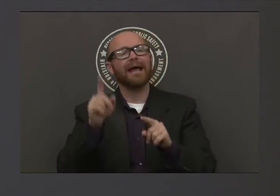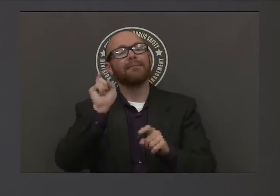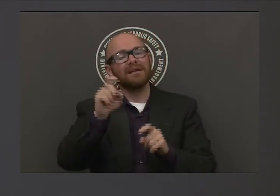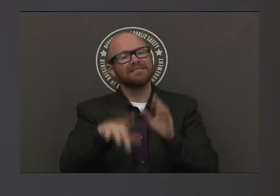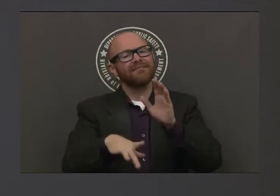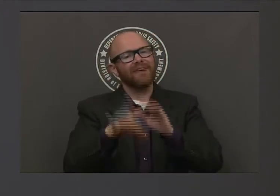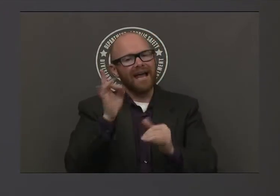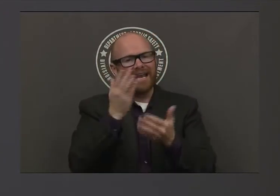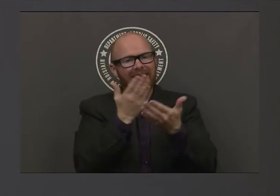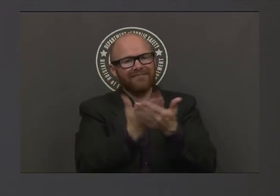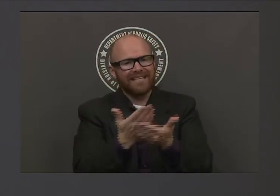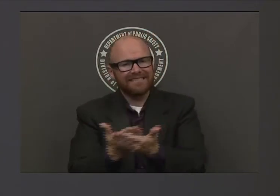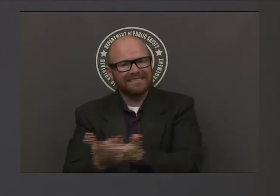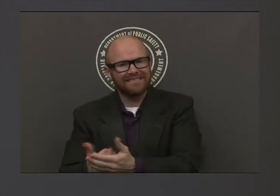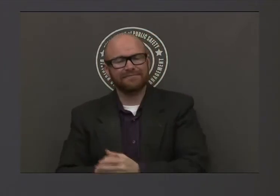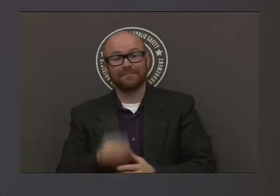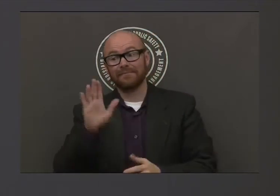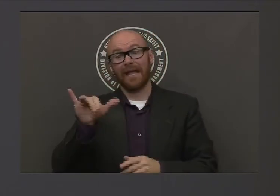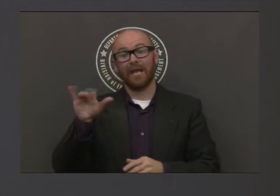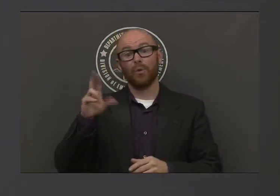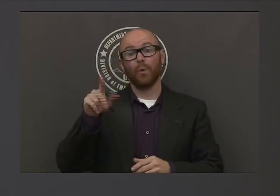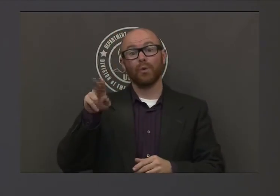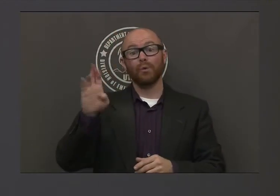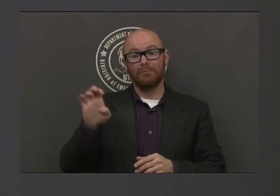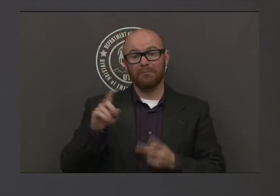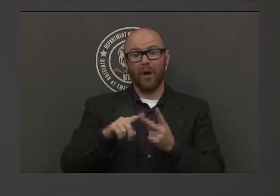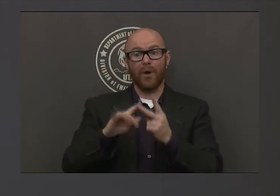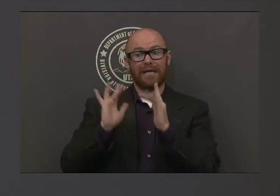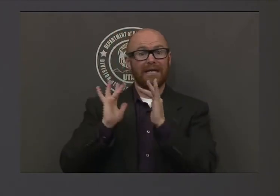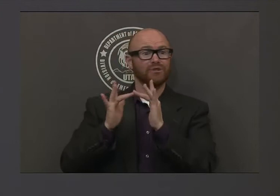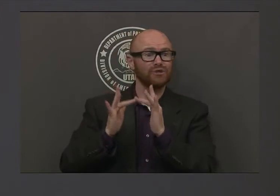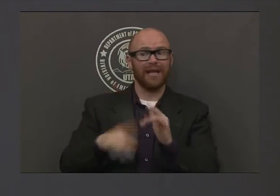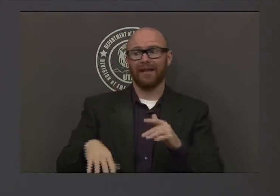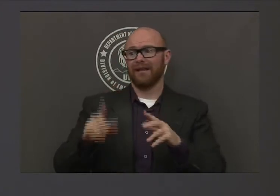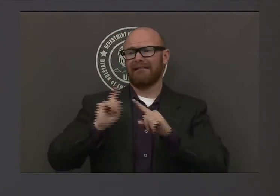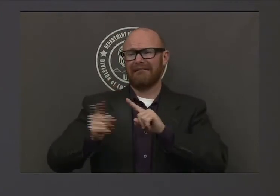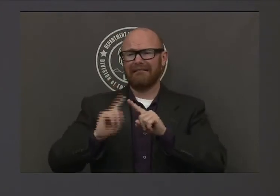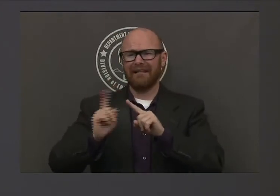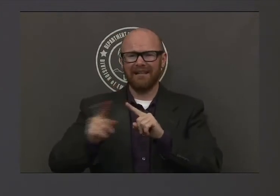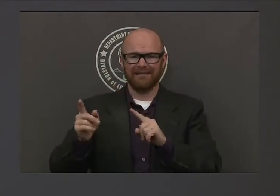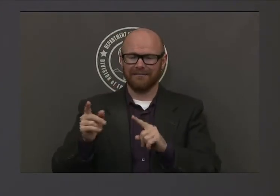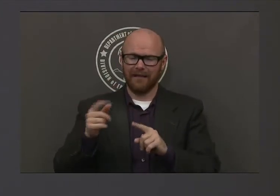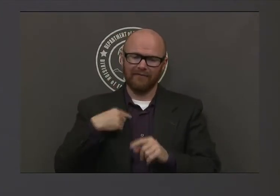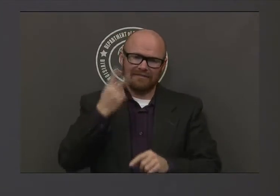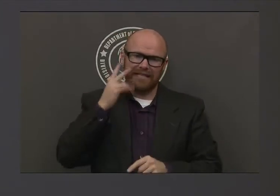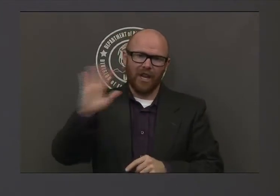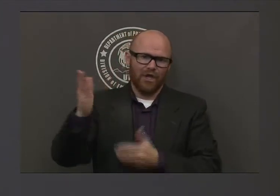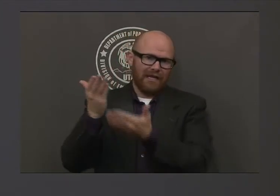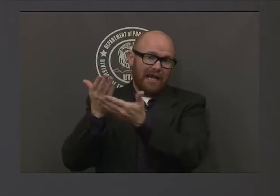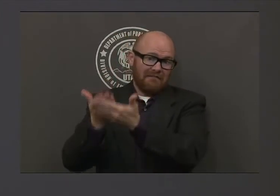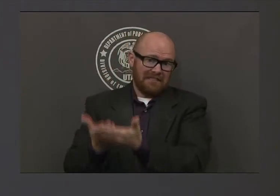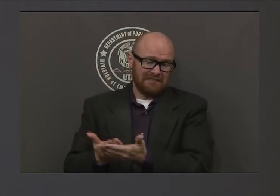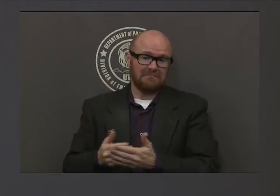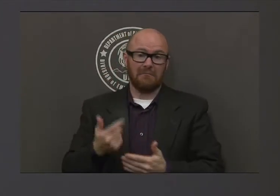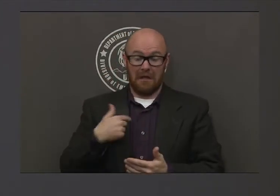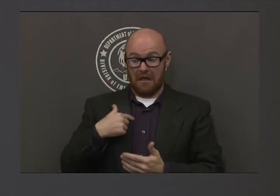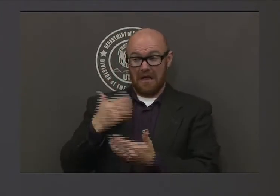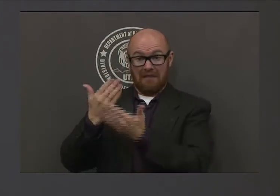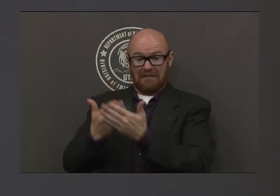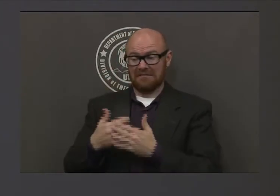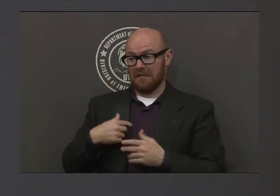I know there's a lot of evidence on YouTube and on the interwebs, and I've looked at it. It's all